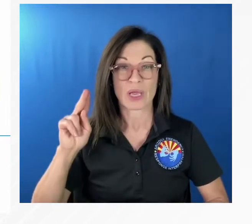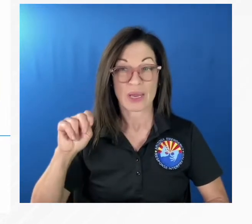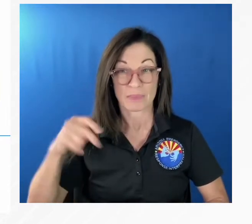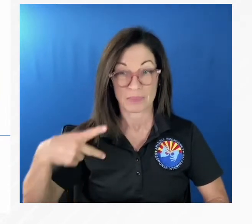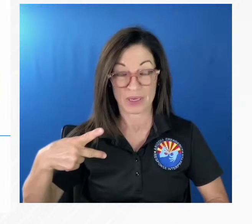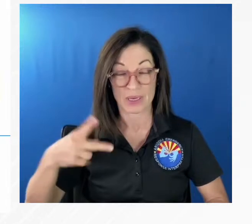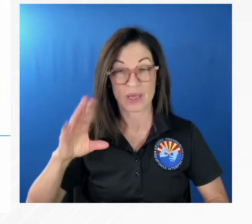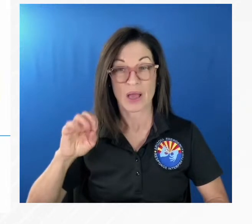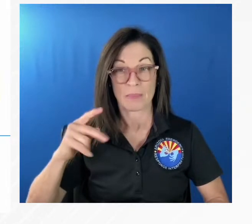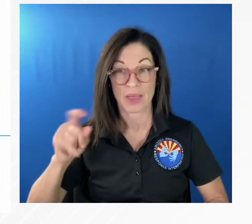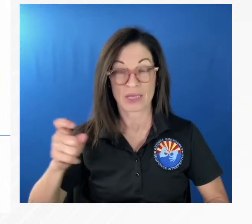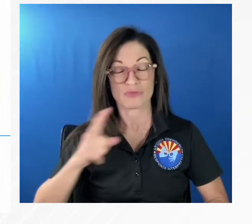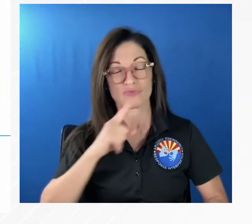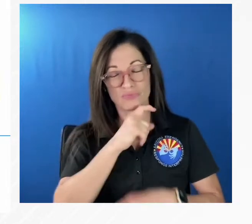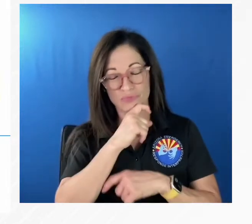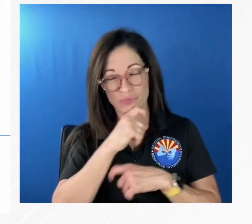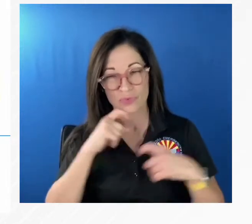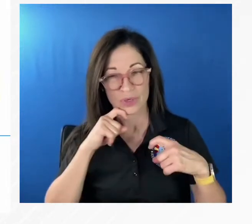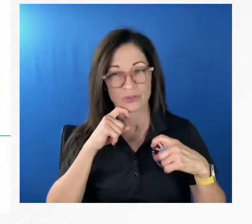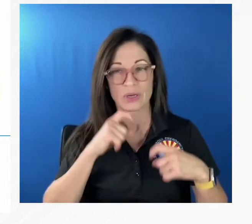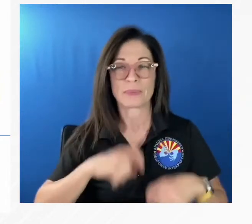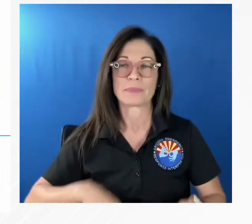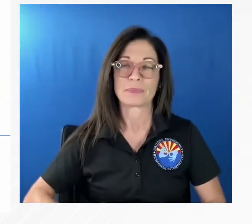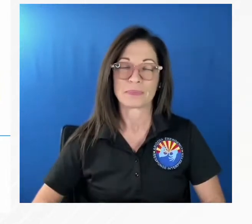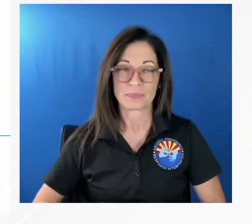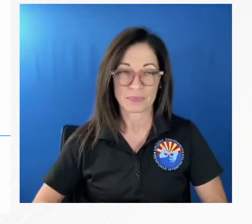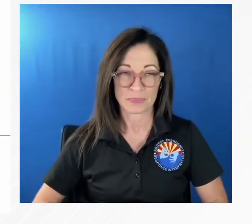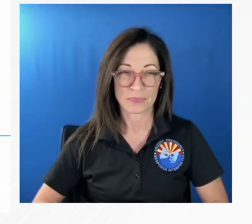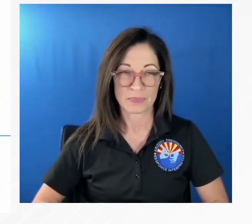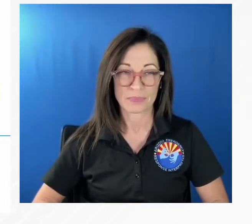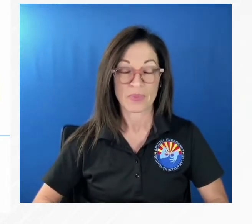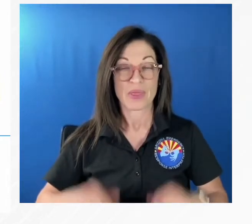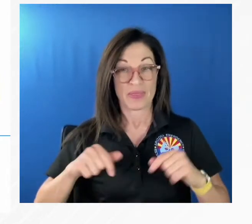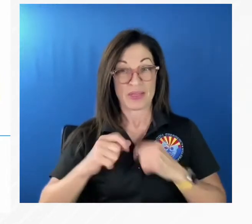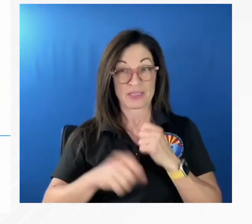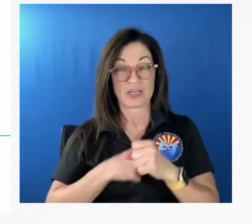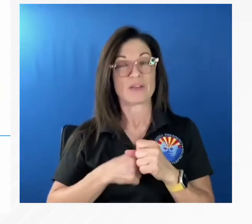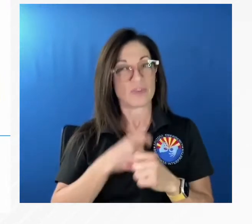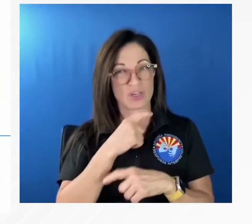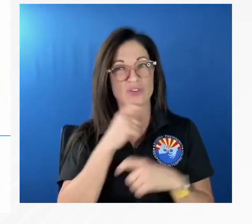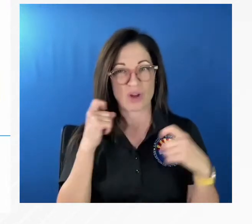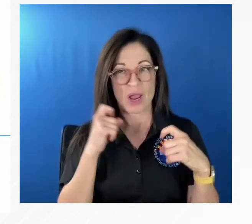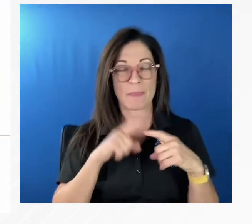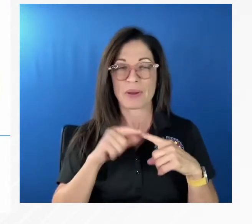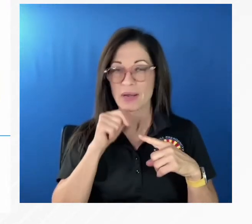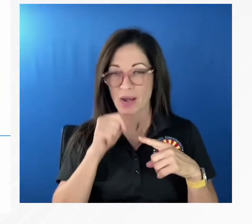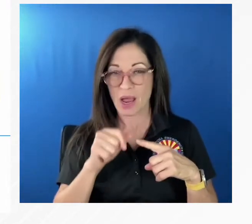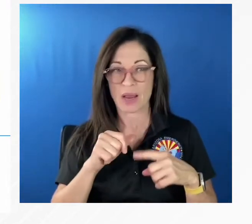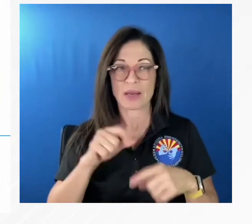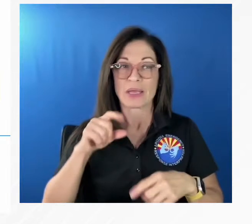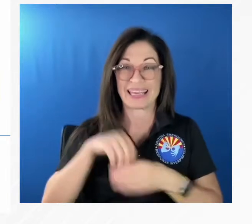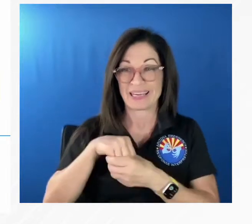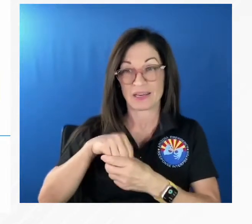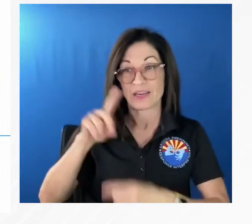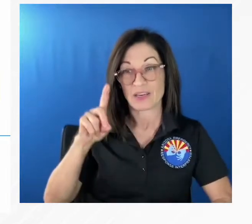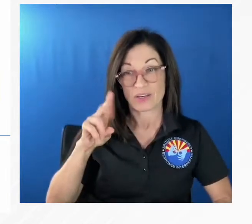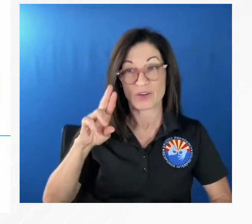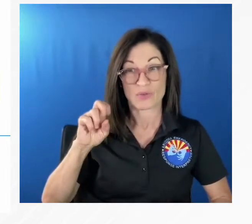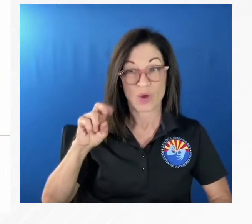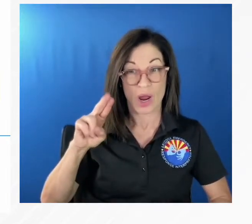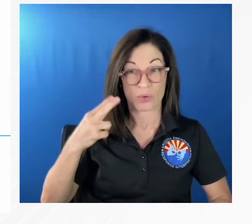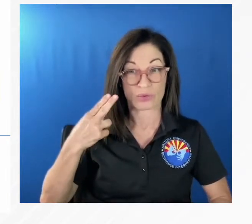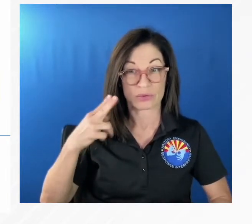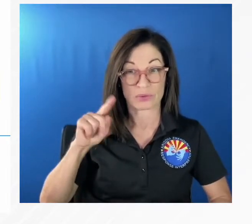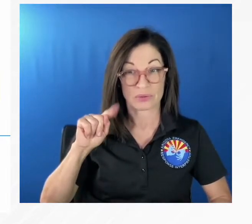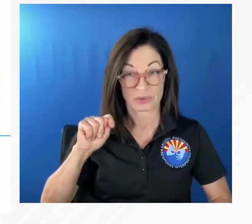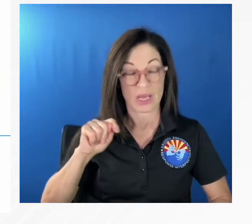was exceptional drought. So this year is very dry, but not in drought, and drought is not expected to